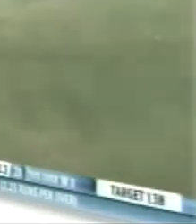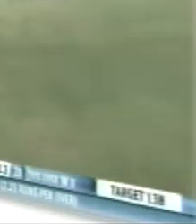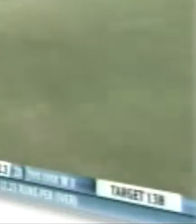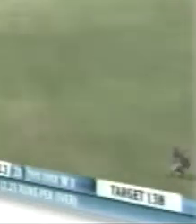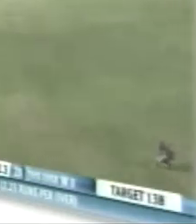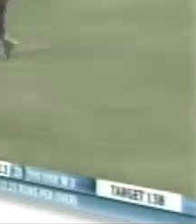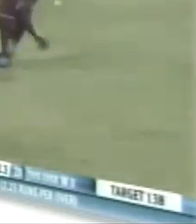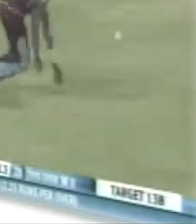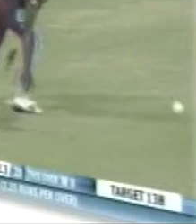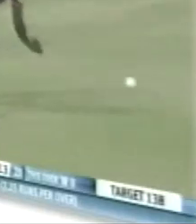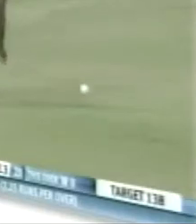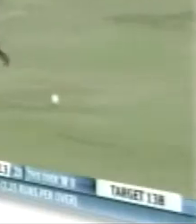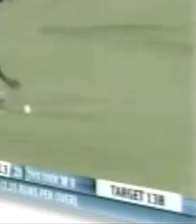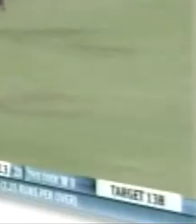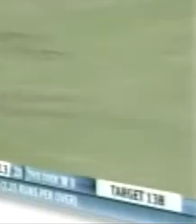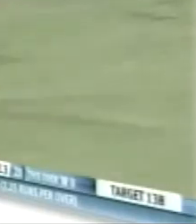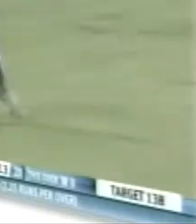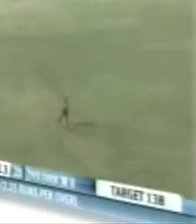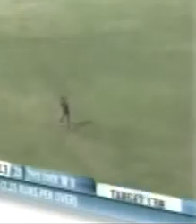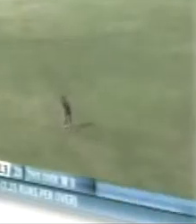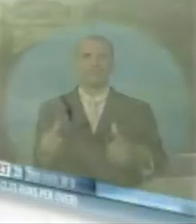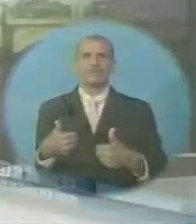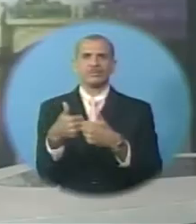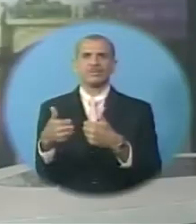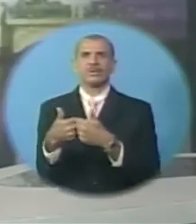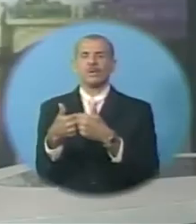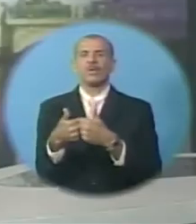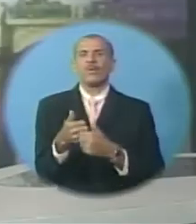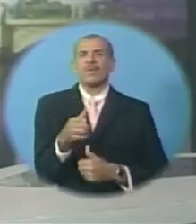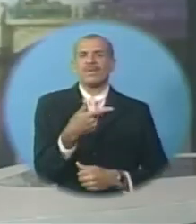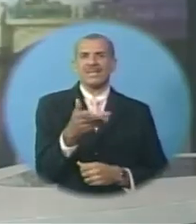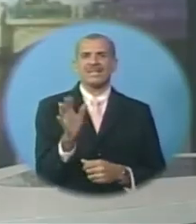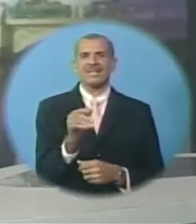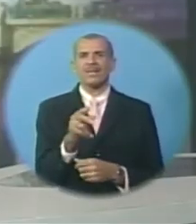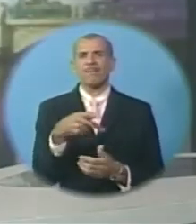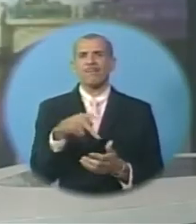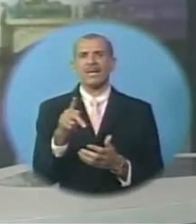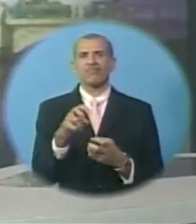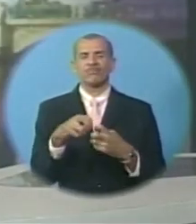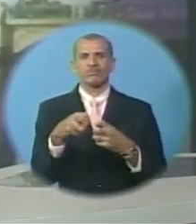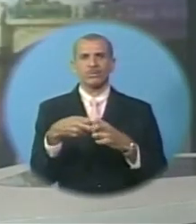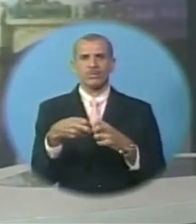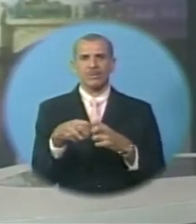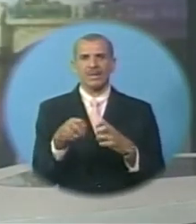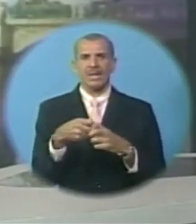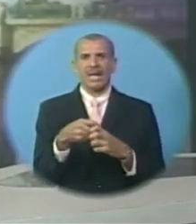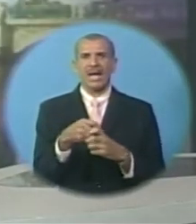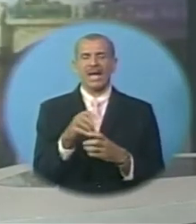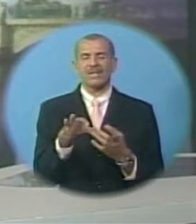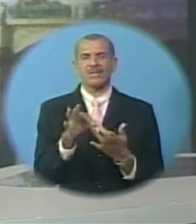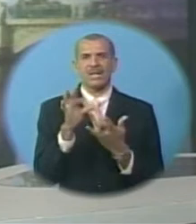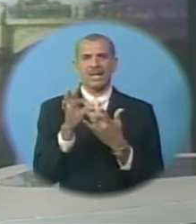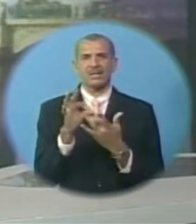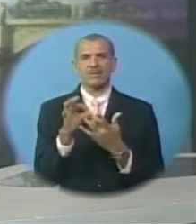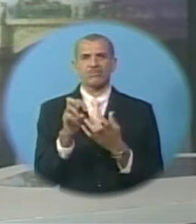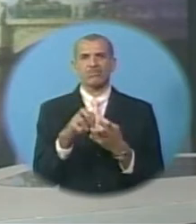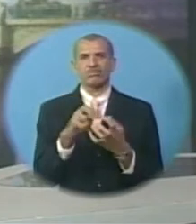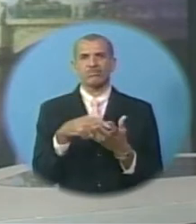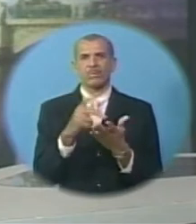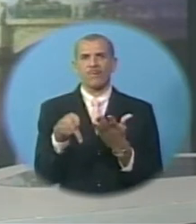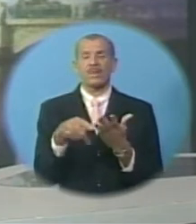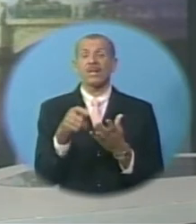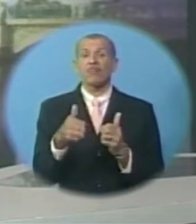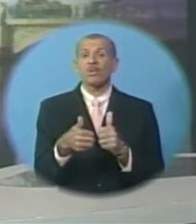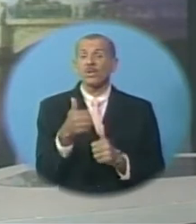his run-ins with senior West Indies players over issues like pay disputes and selection policies. The most infamous